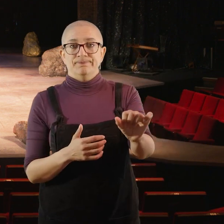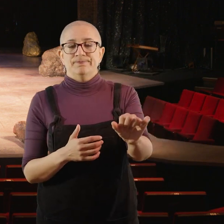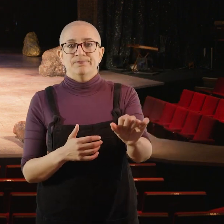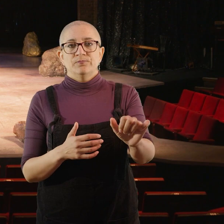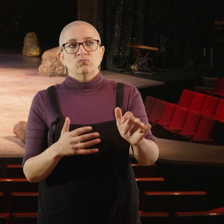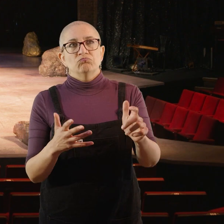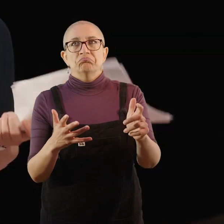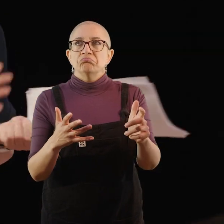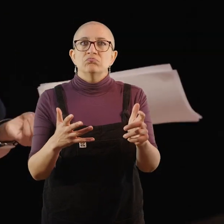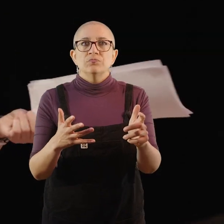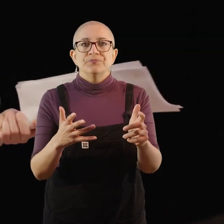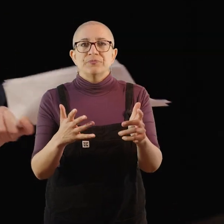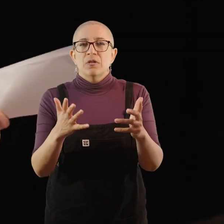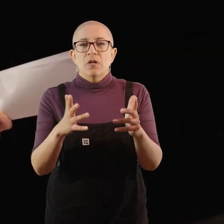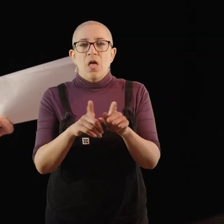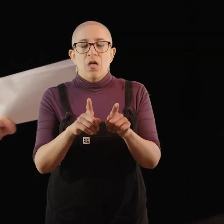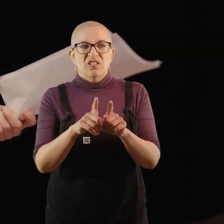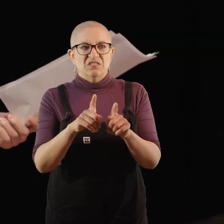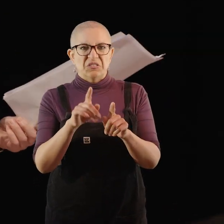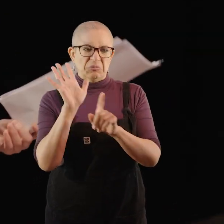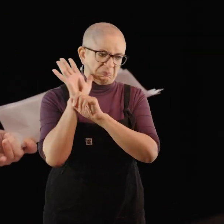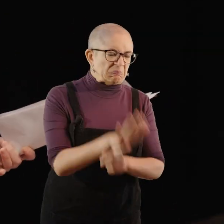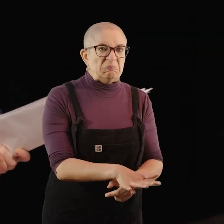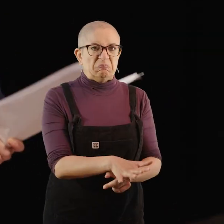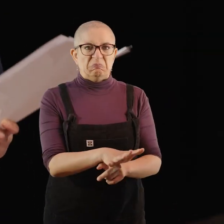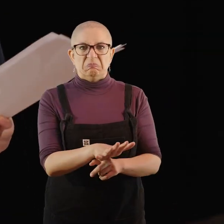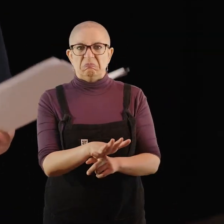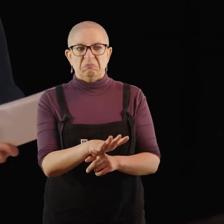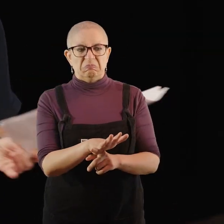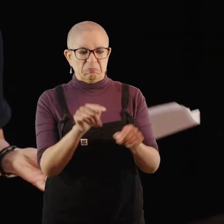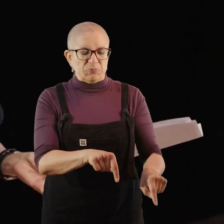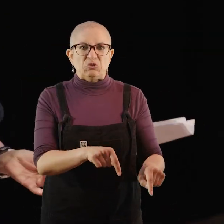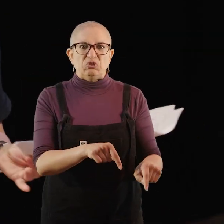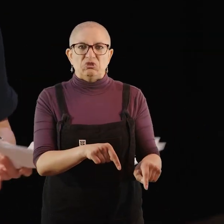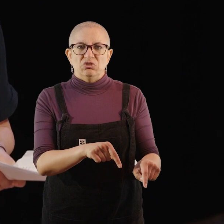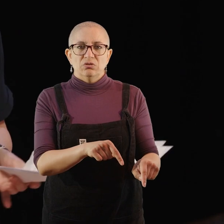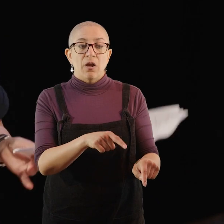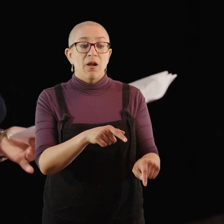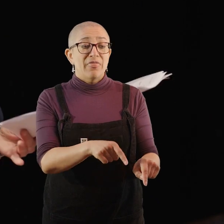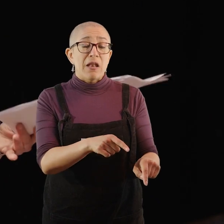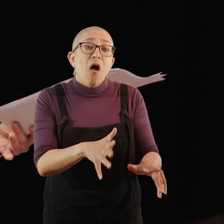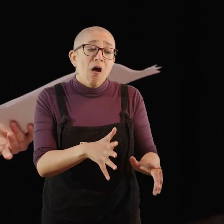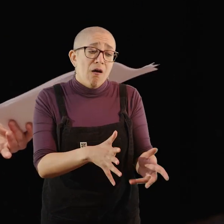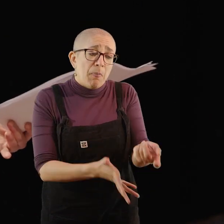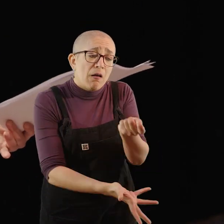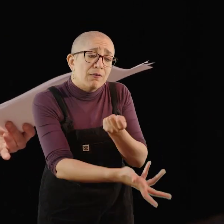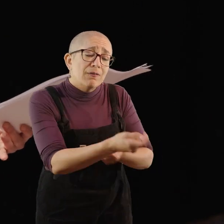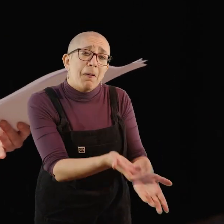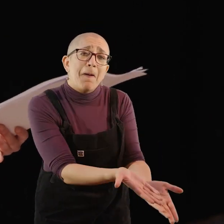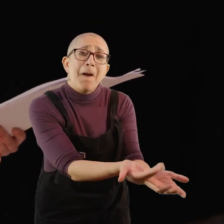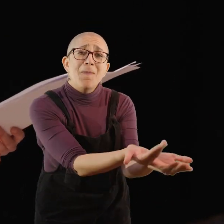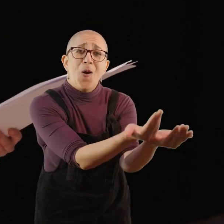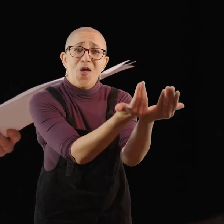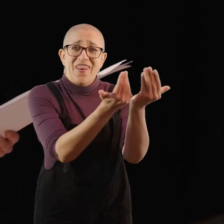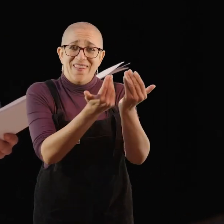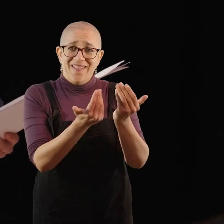that thing that you knock somebody down, and then you're the one that pulls them up and goes like, "Come on!" Because then she